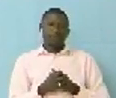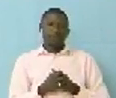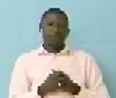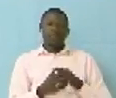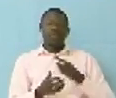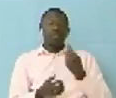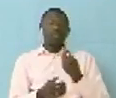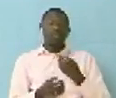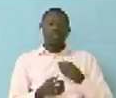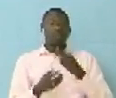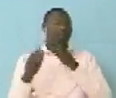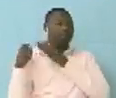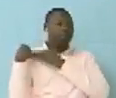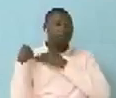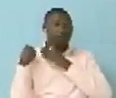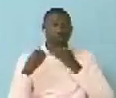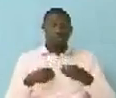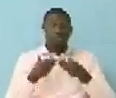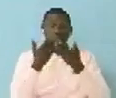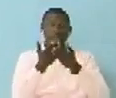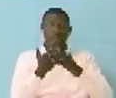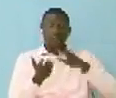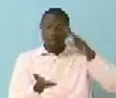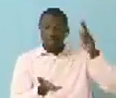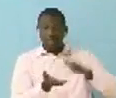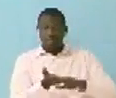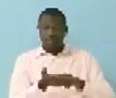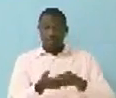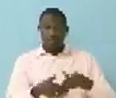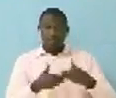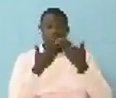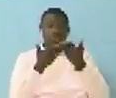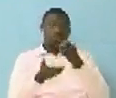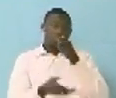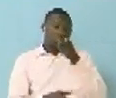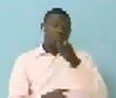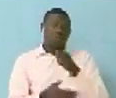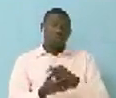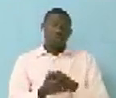I have an obligation to bring the evidence to you and